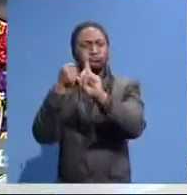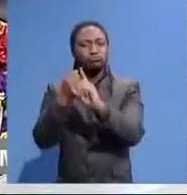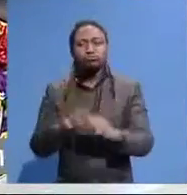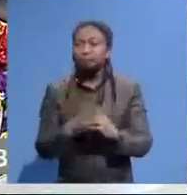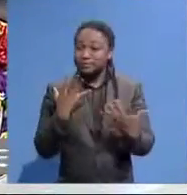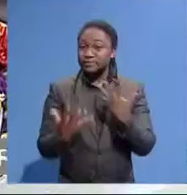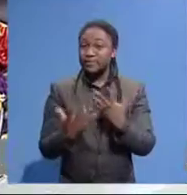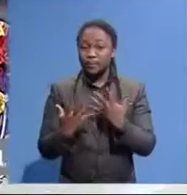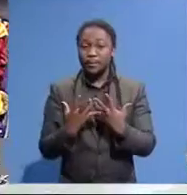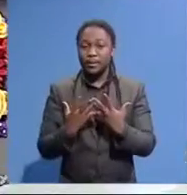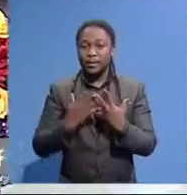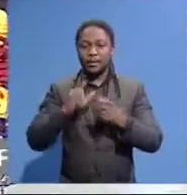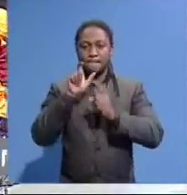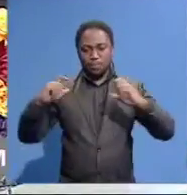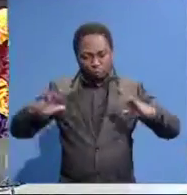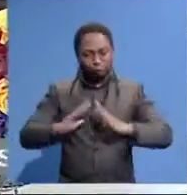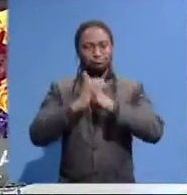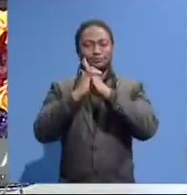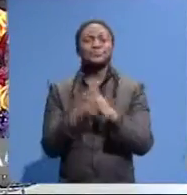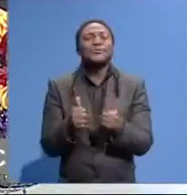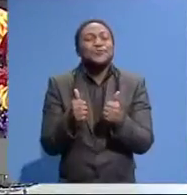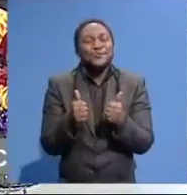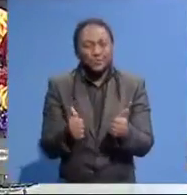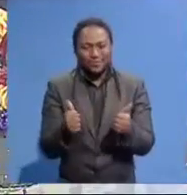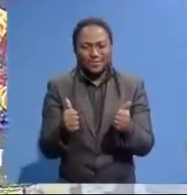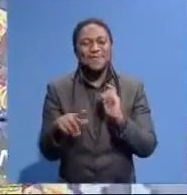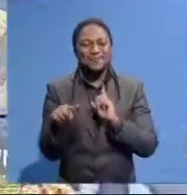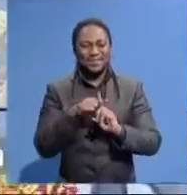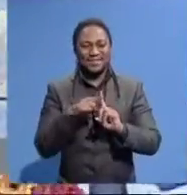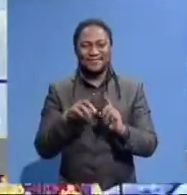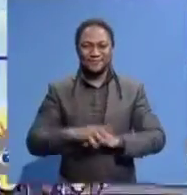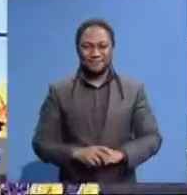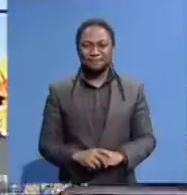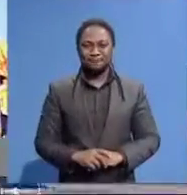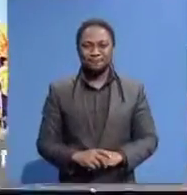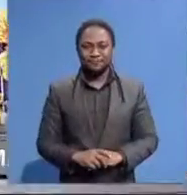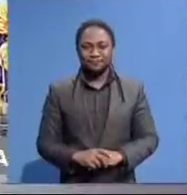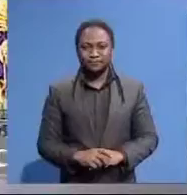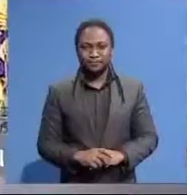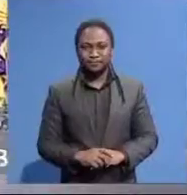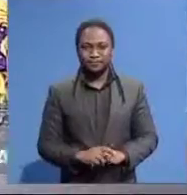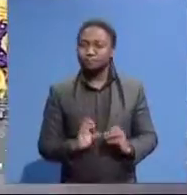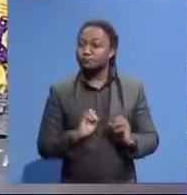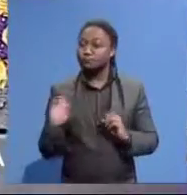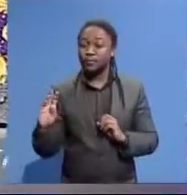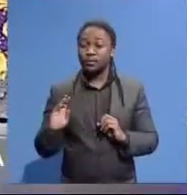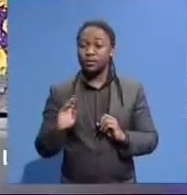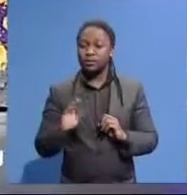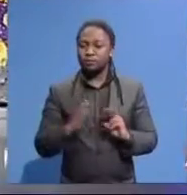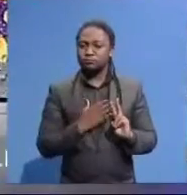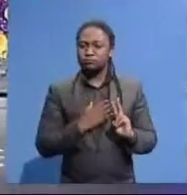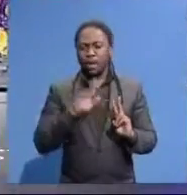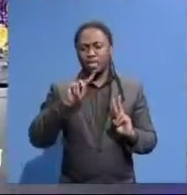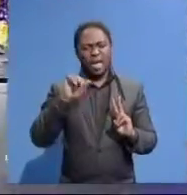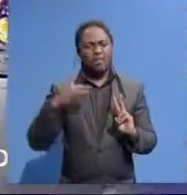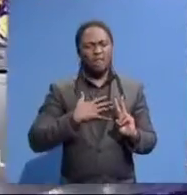we're a rainbow nation today, it's all good. And we need to appreciate where we come from, I think. And Kay, how do you feel the